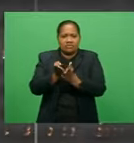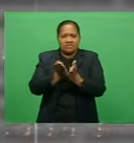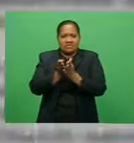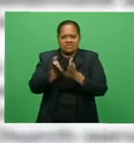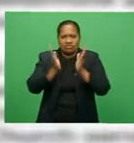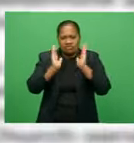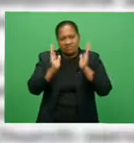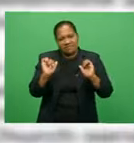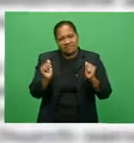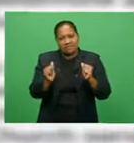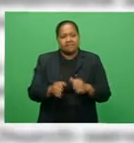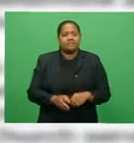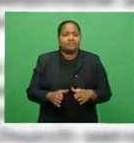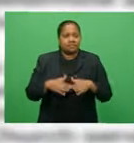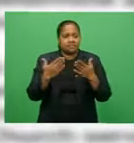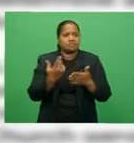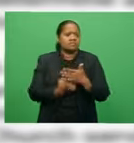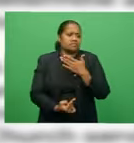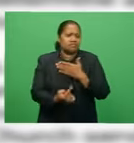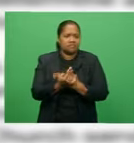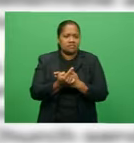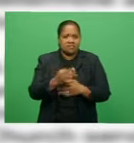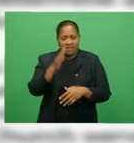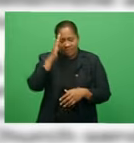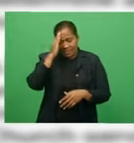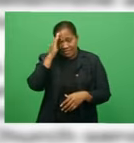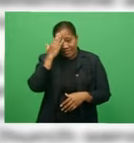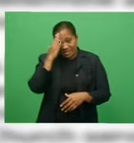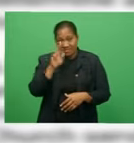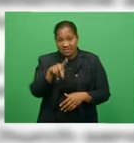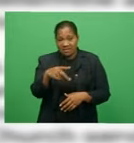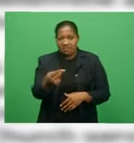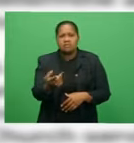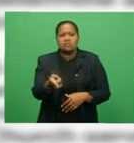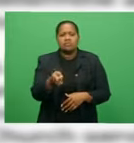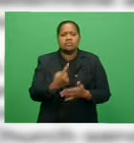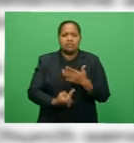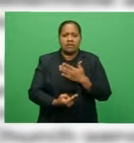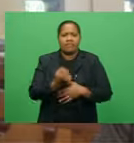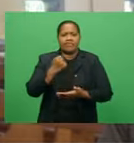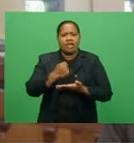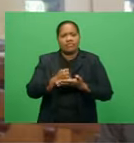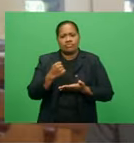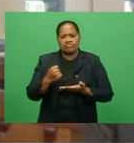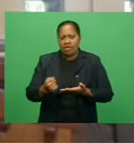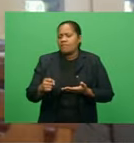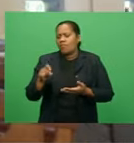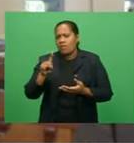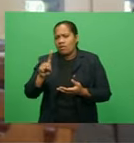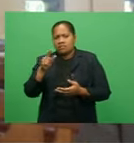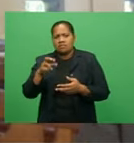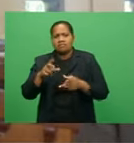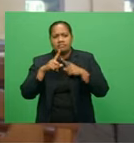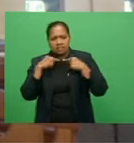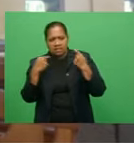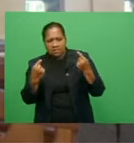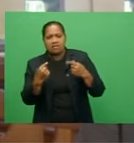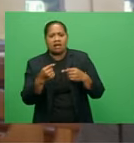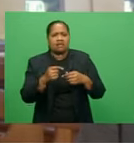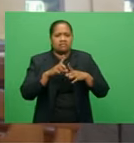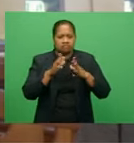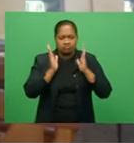on the Methodist Church in Fiji official Facebook page and authorized by one Reverend Alfred Rengunamanda. Church